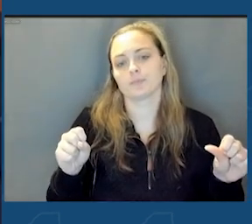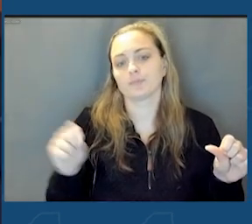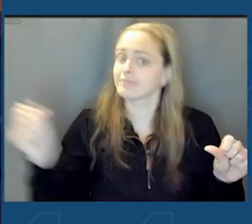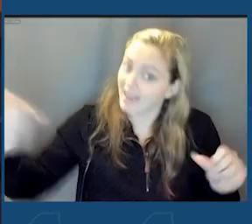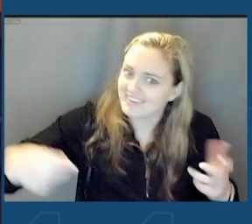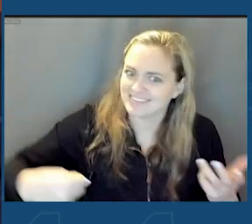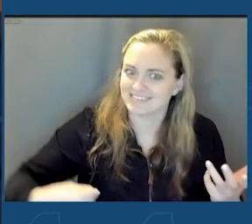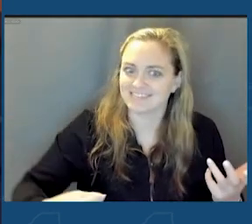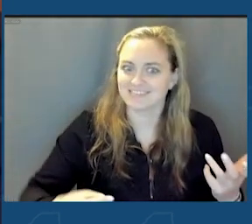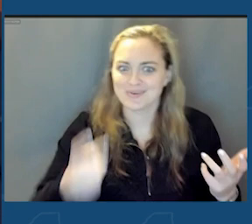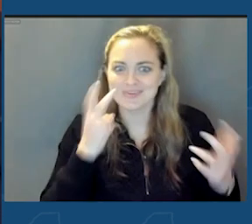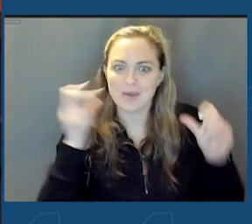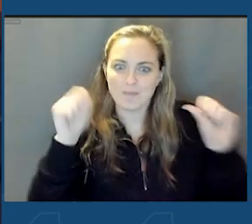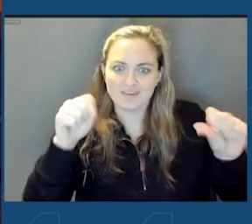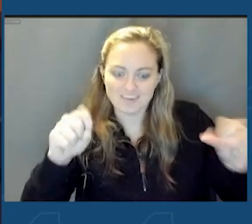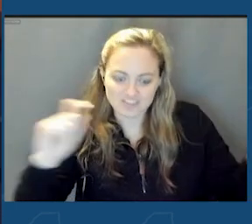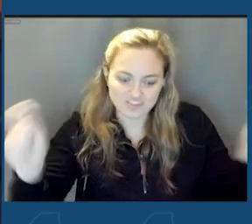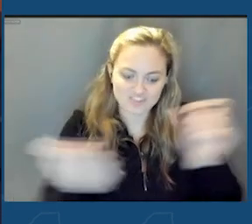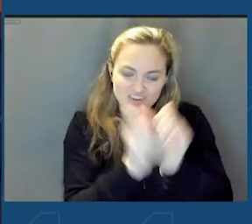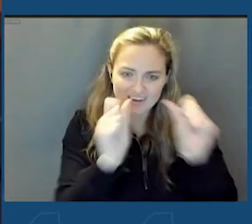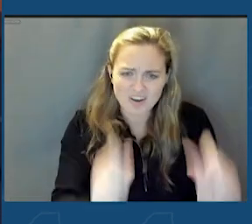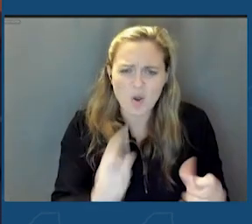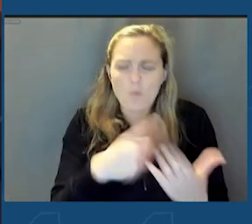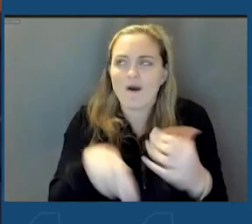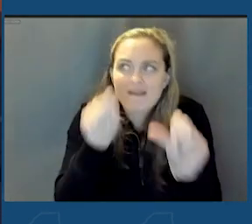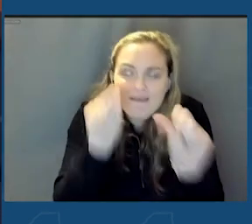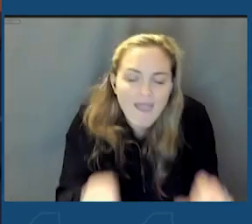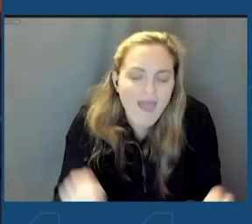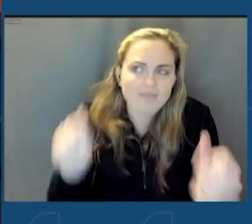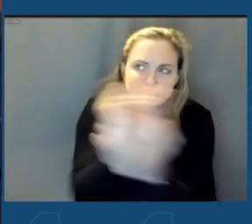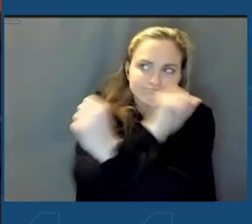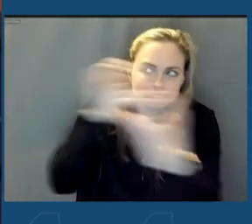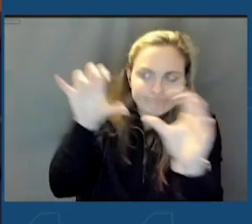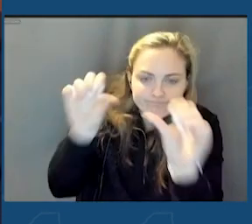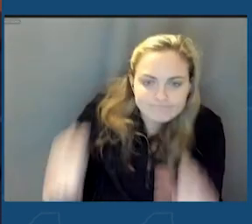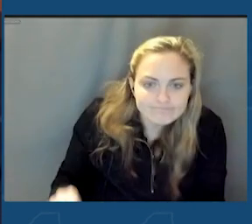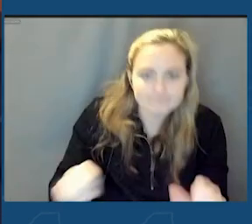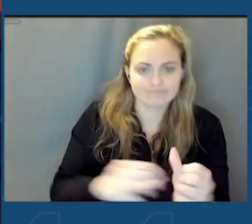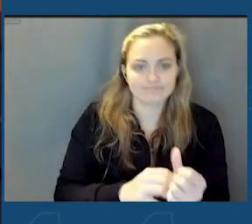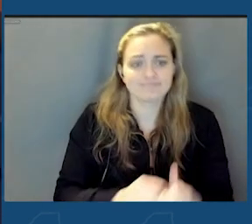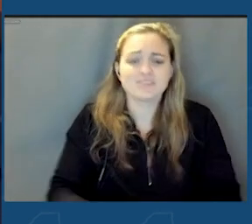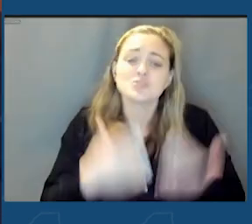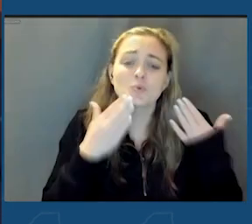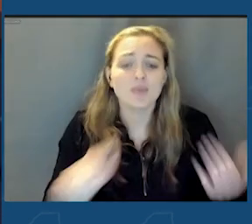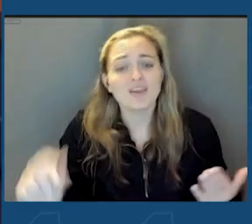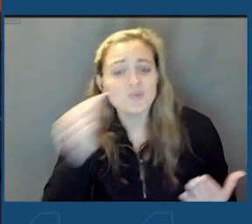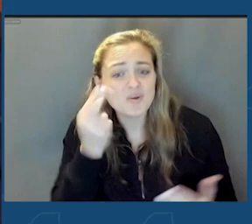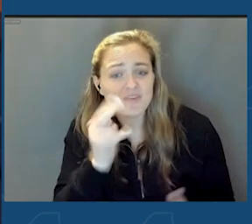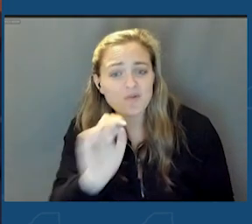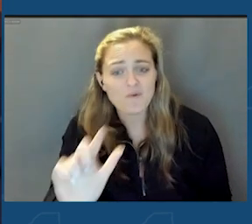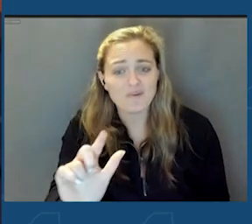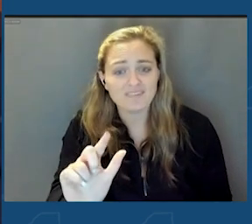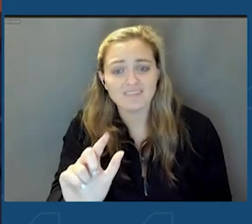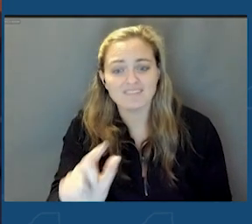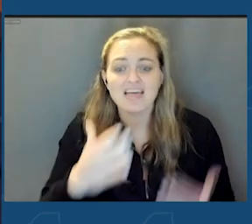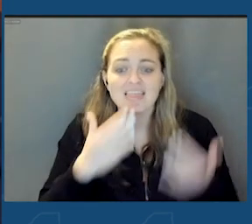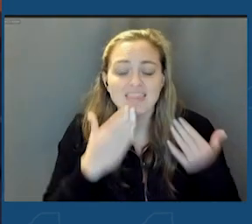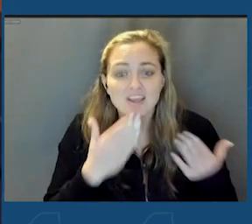potential. We see what can be. So thank you, Governor Hochul. Thank